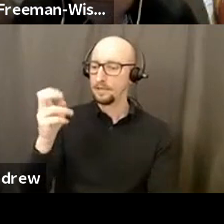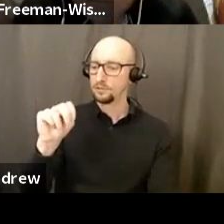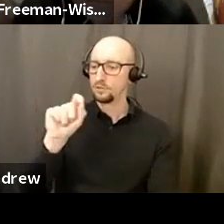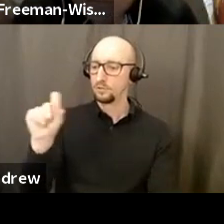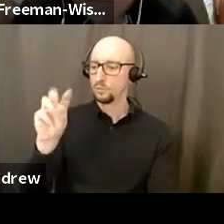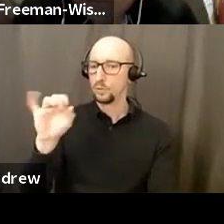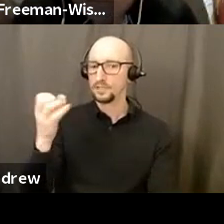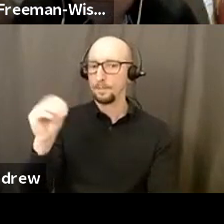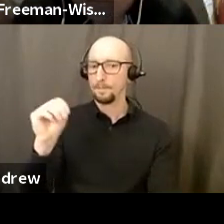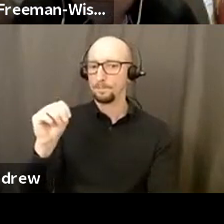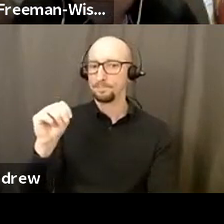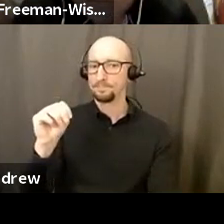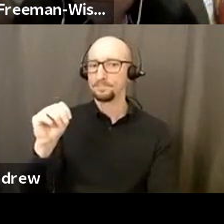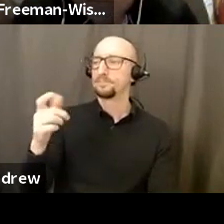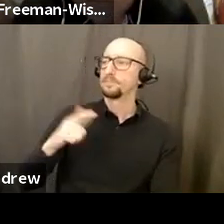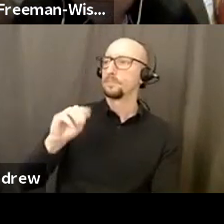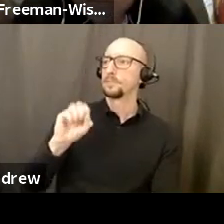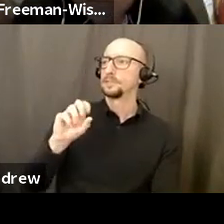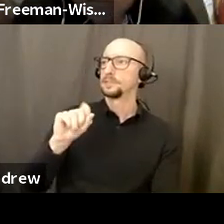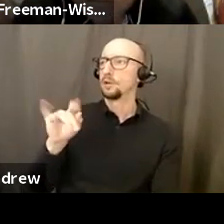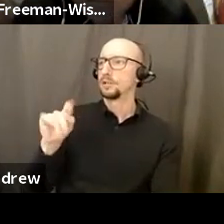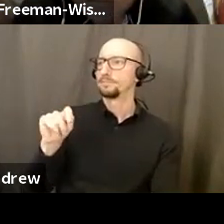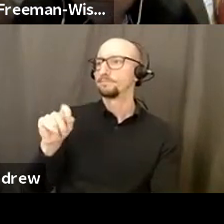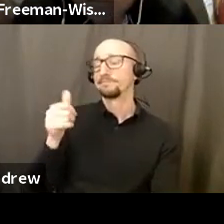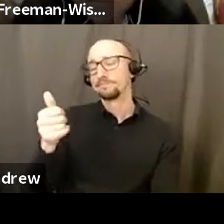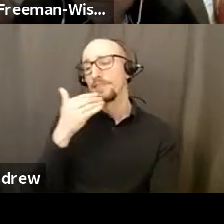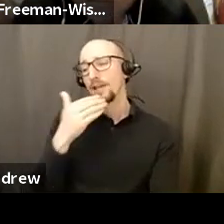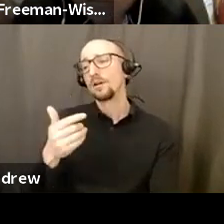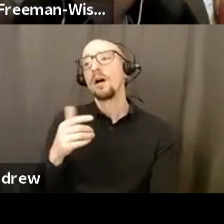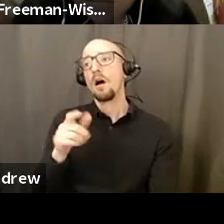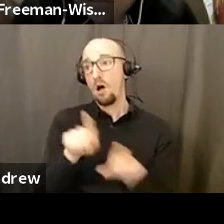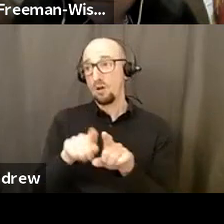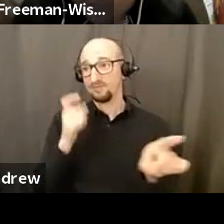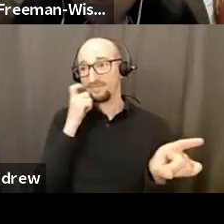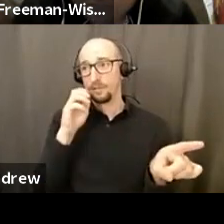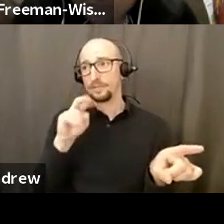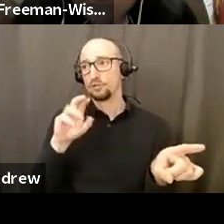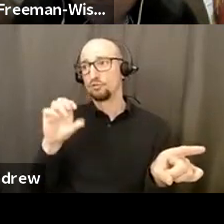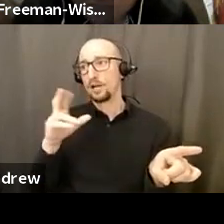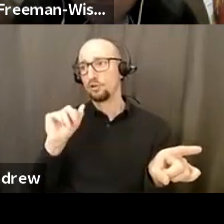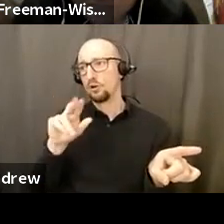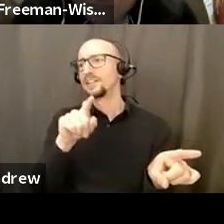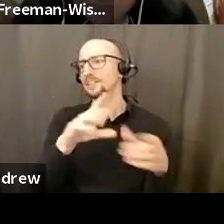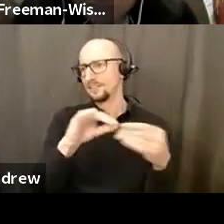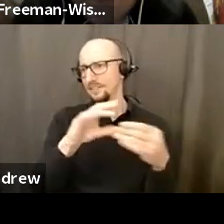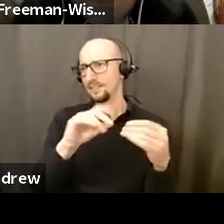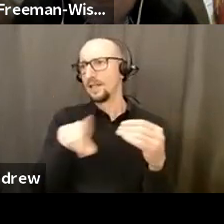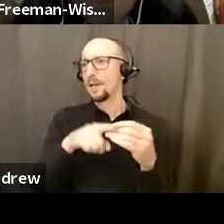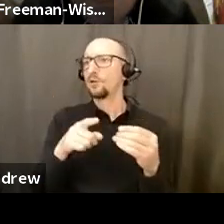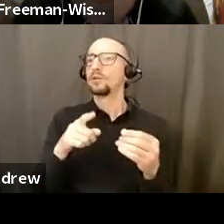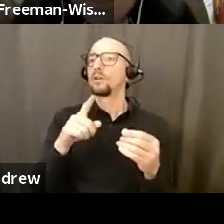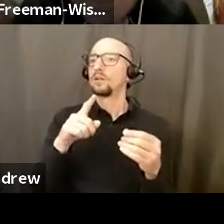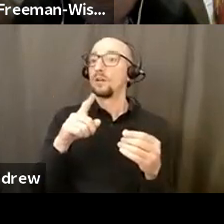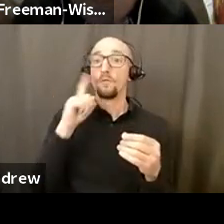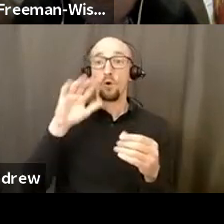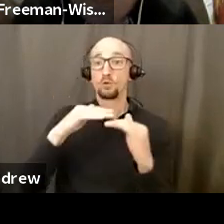Thank you. I want to also echo support for what Mr. Kreger just said about moving specifically to letter grades in grade 5.